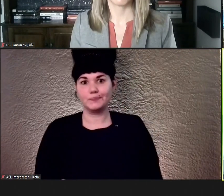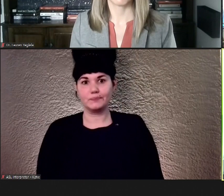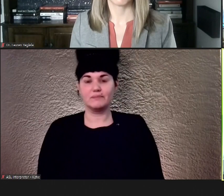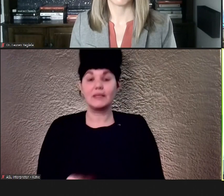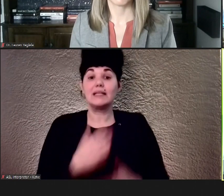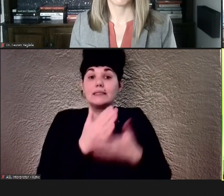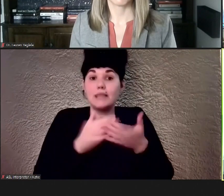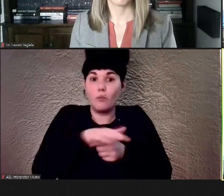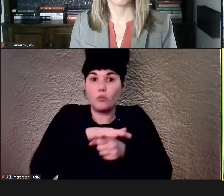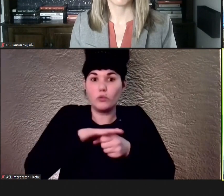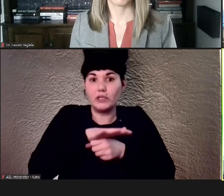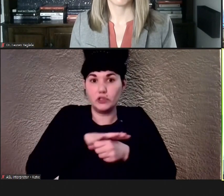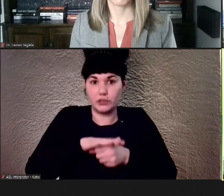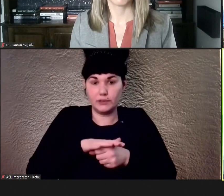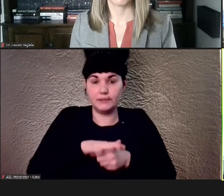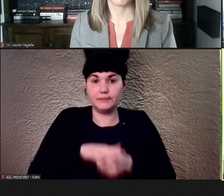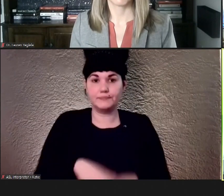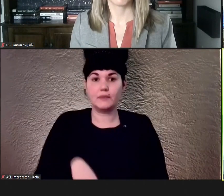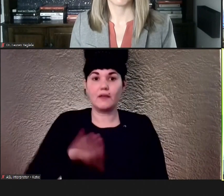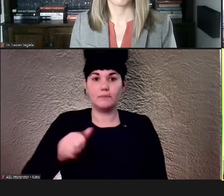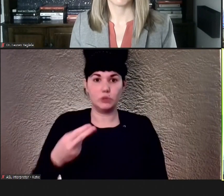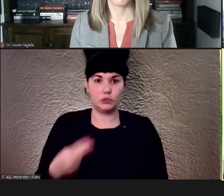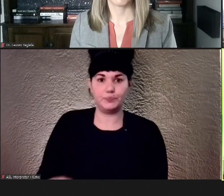of the state.